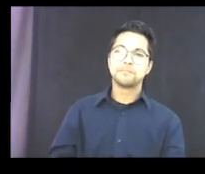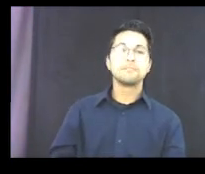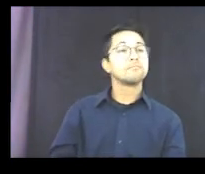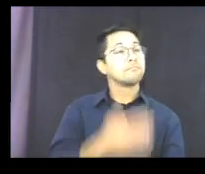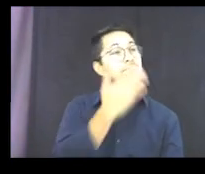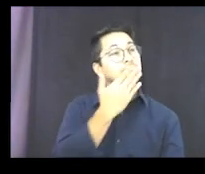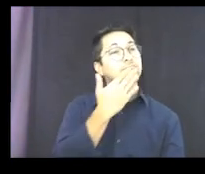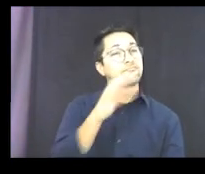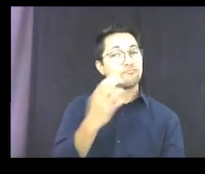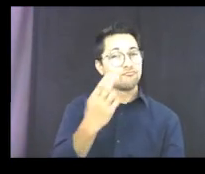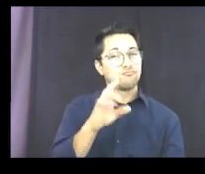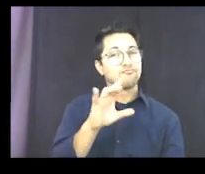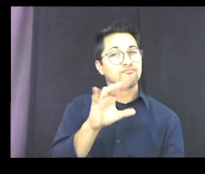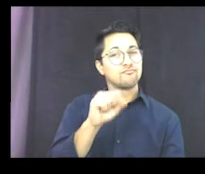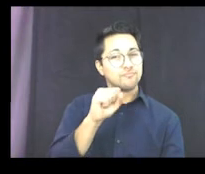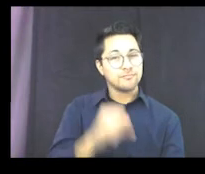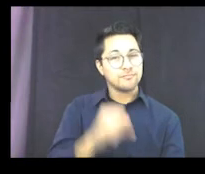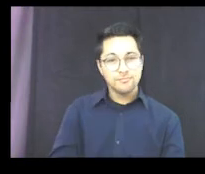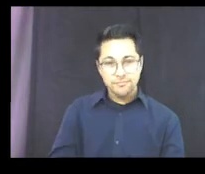Thank you, Chris.